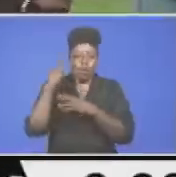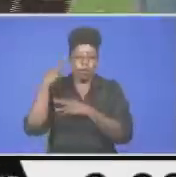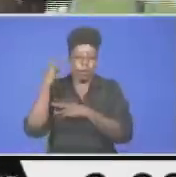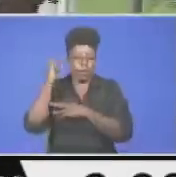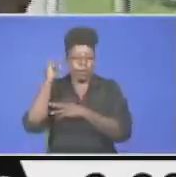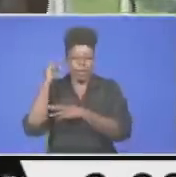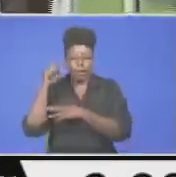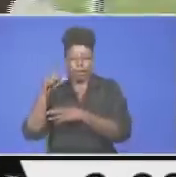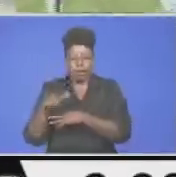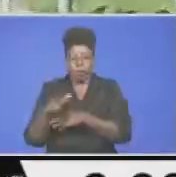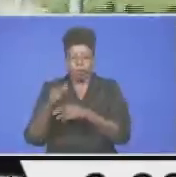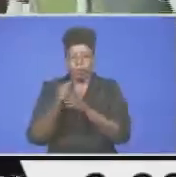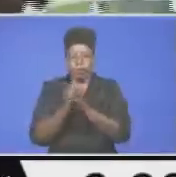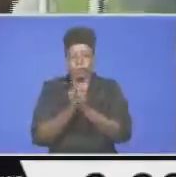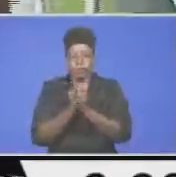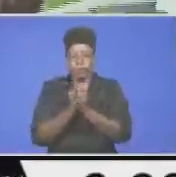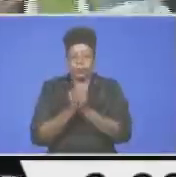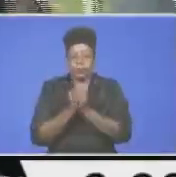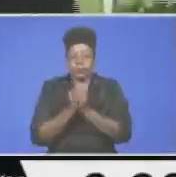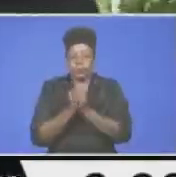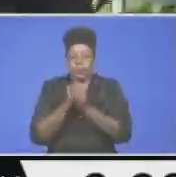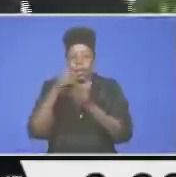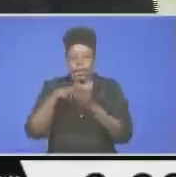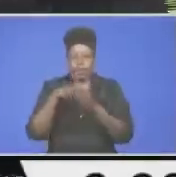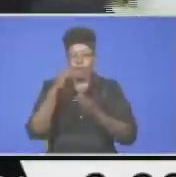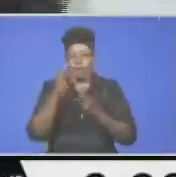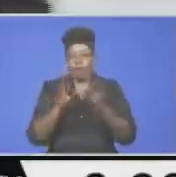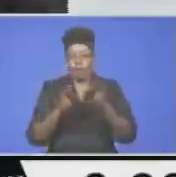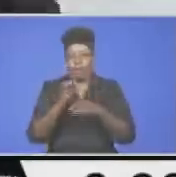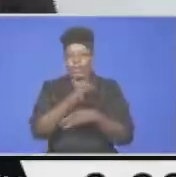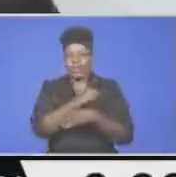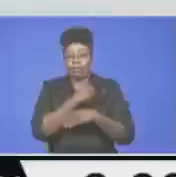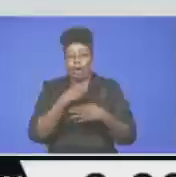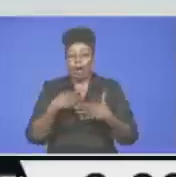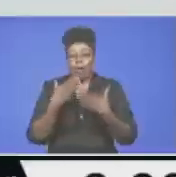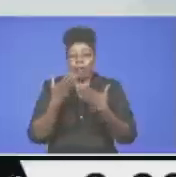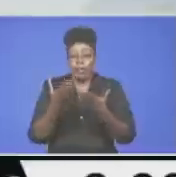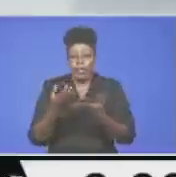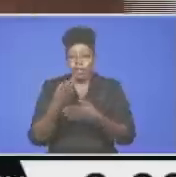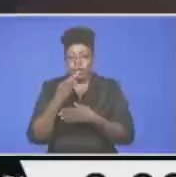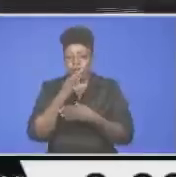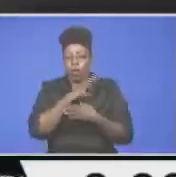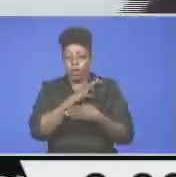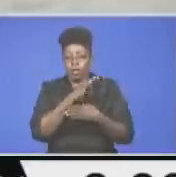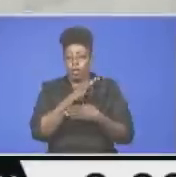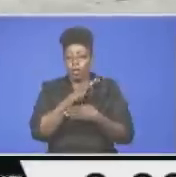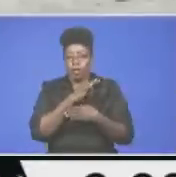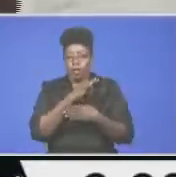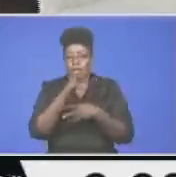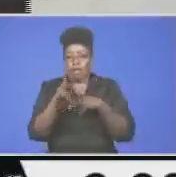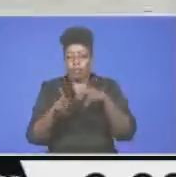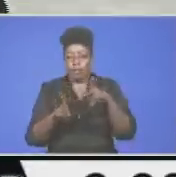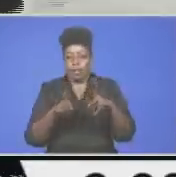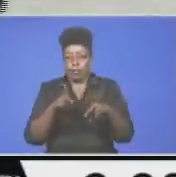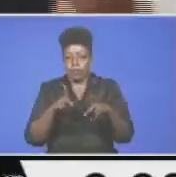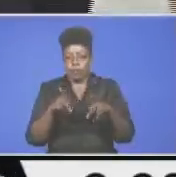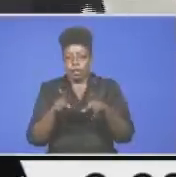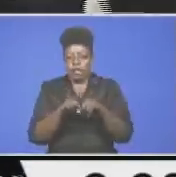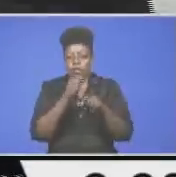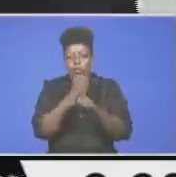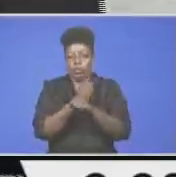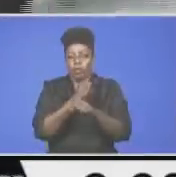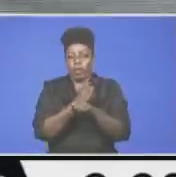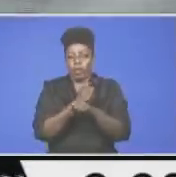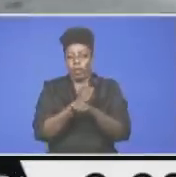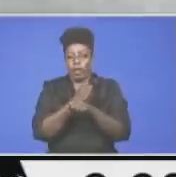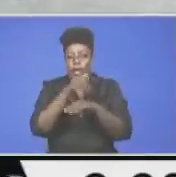false pretenses charges. During the proceedings, Seymour admitted that she defrauded 15 people while posing as an employee of the Albany